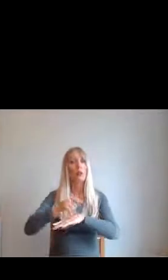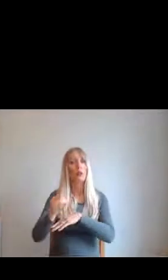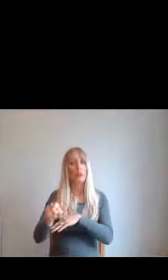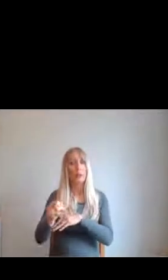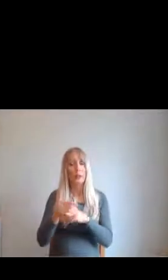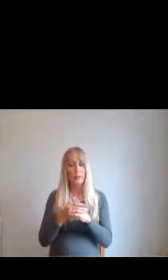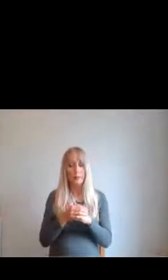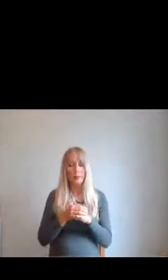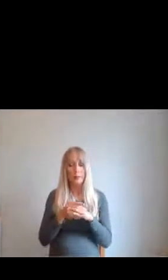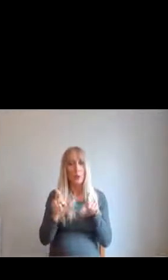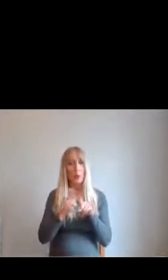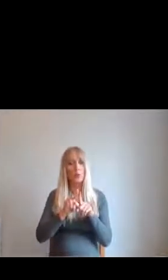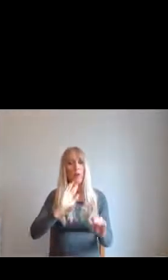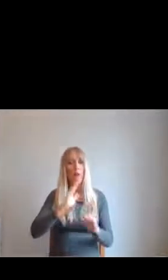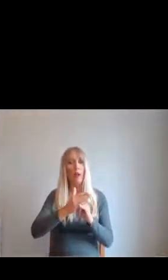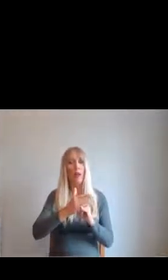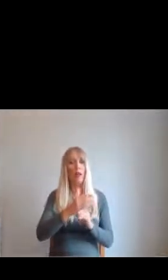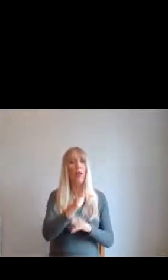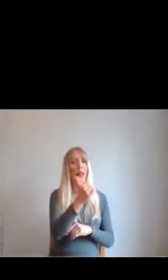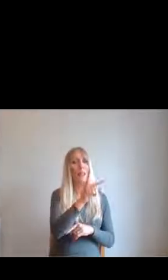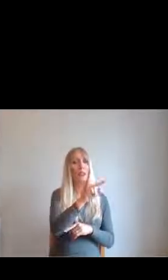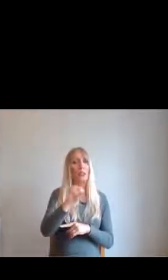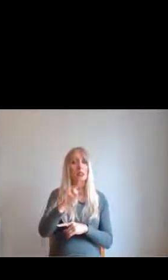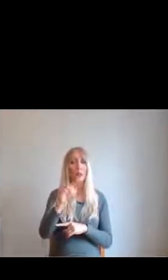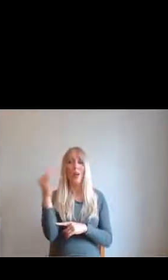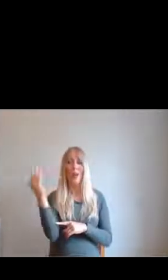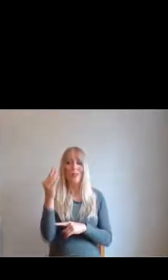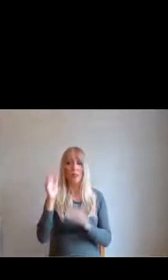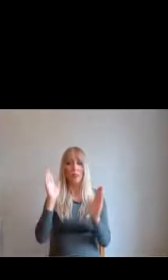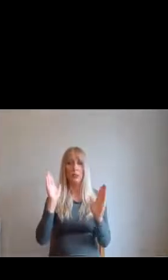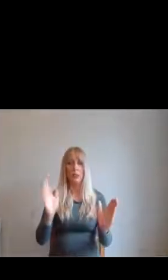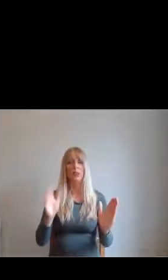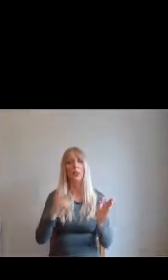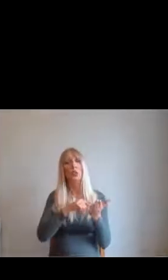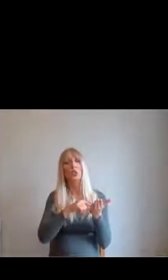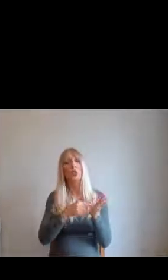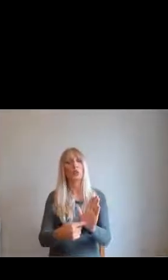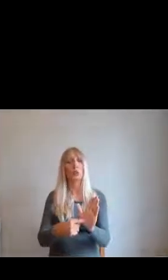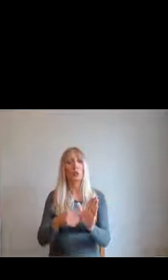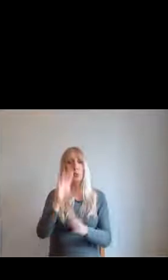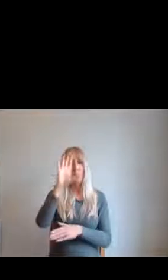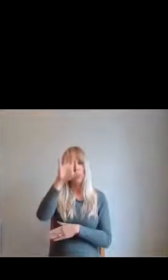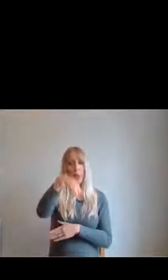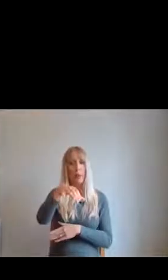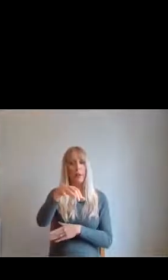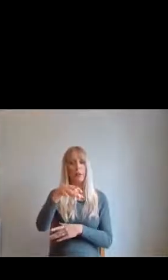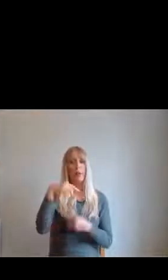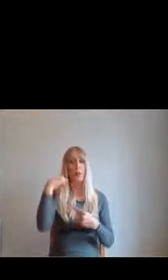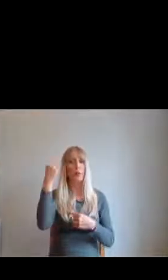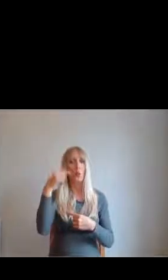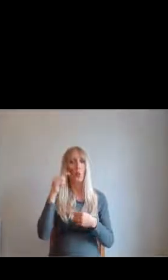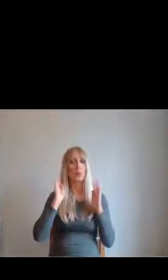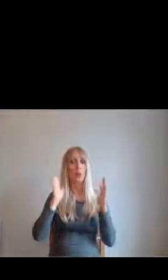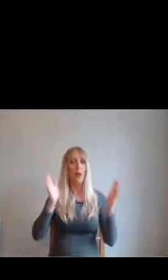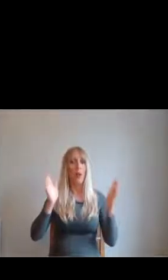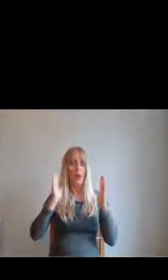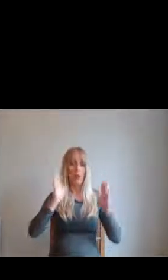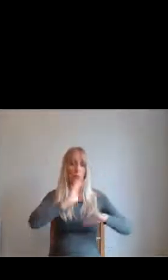And finally, numbers 11 through to 18 show the location of noise barriers.